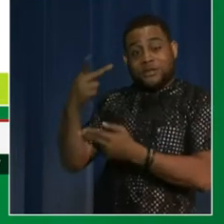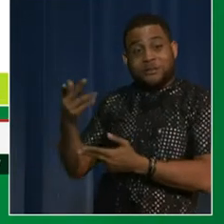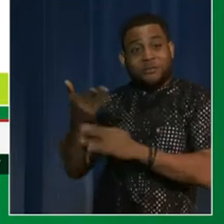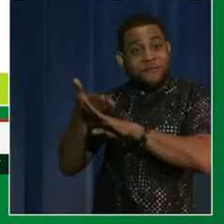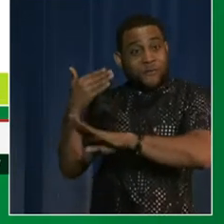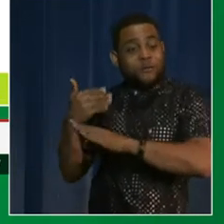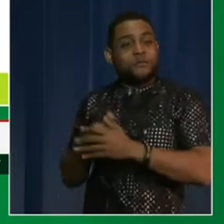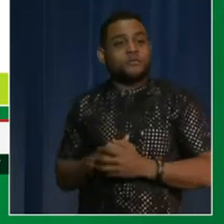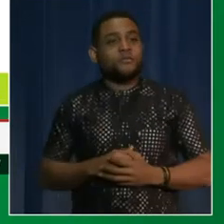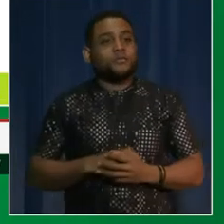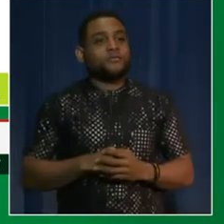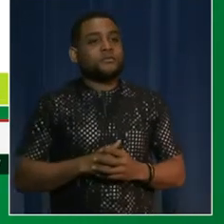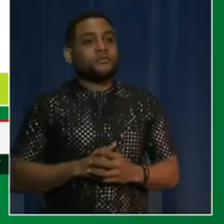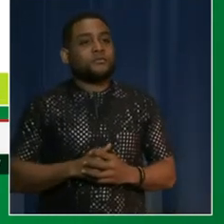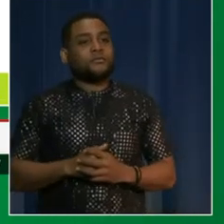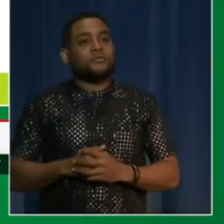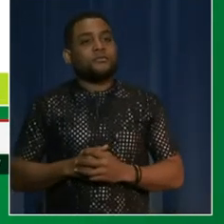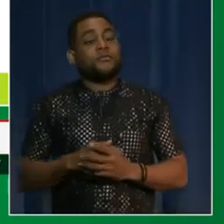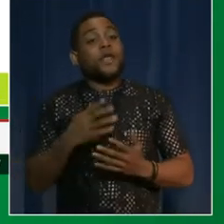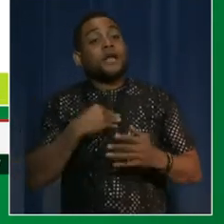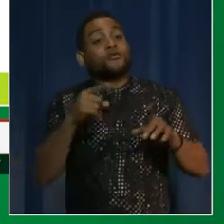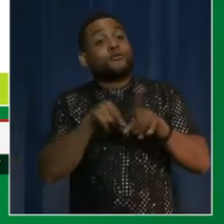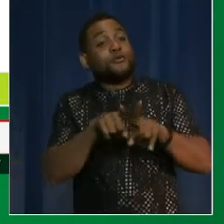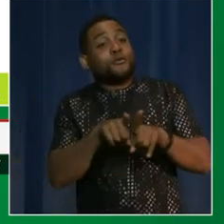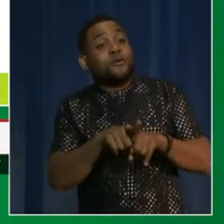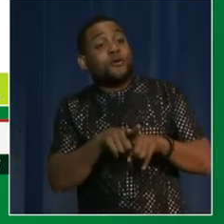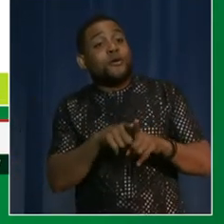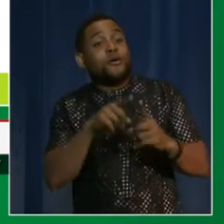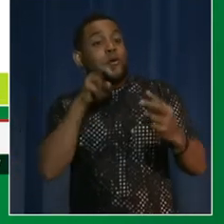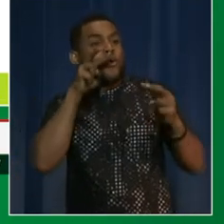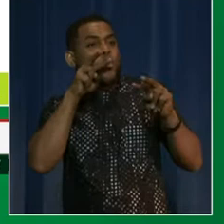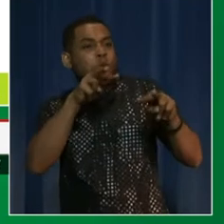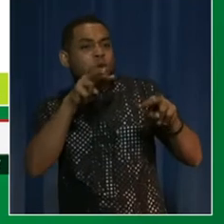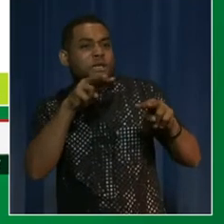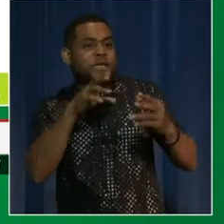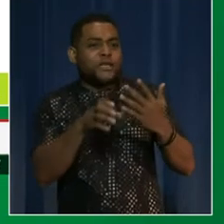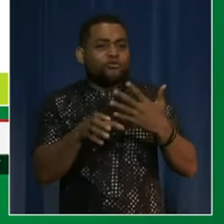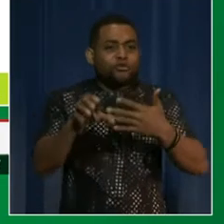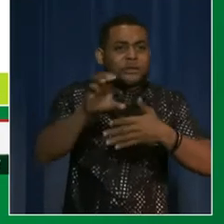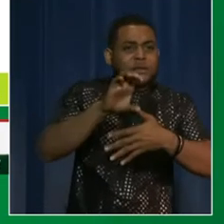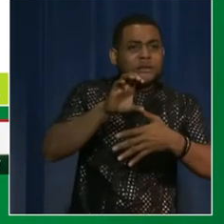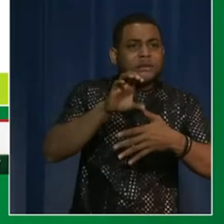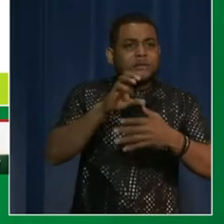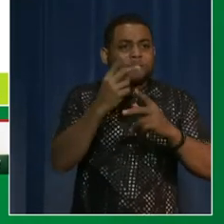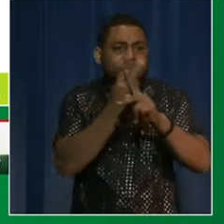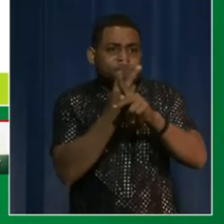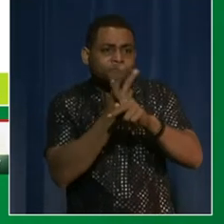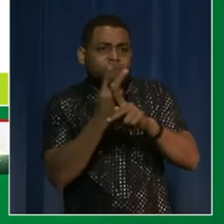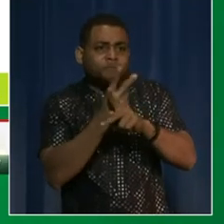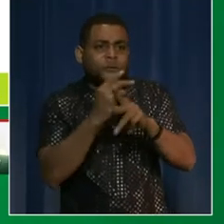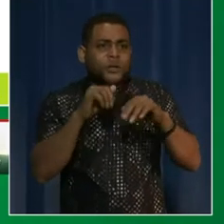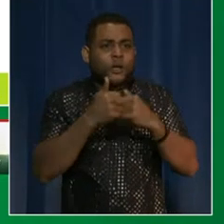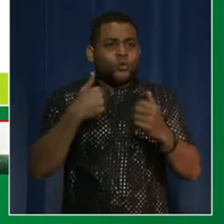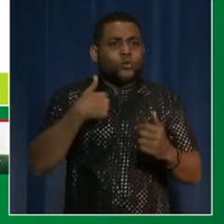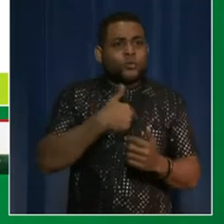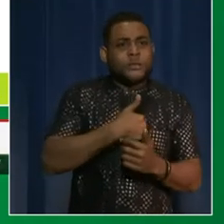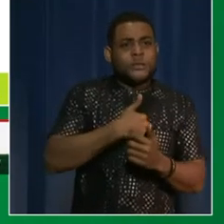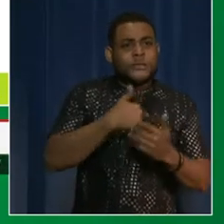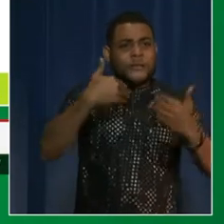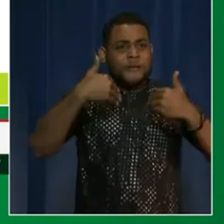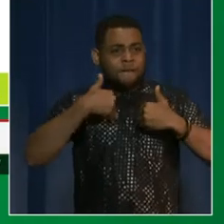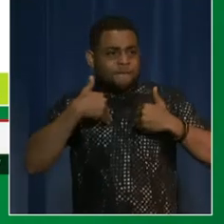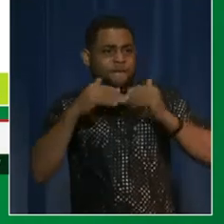In addition, we're going to be looking at sets of criteria that will allow development of accessory apartments on